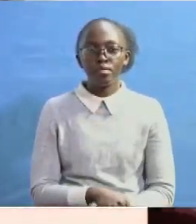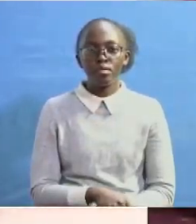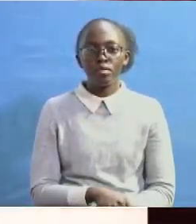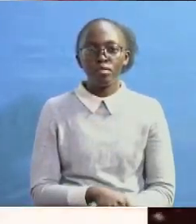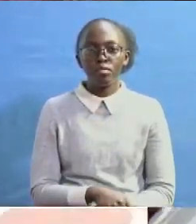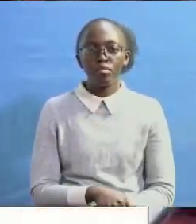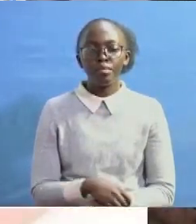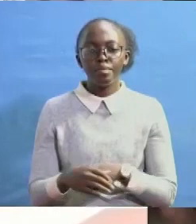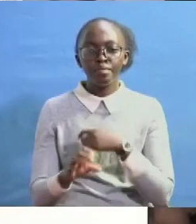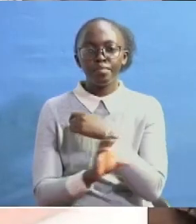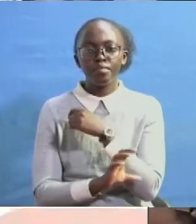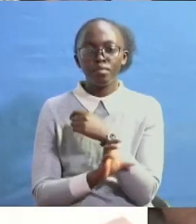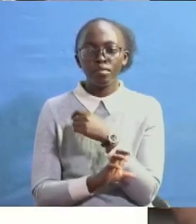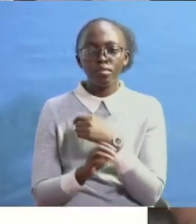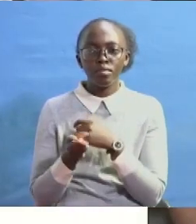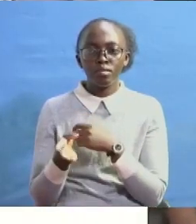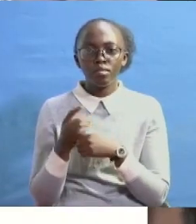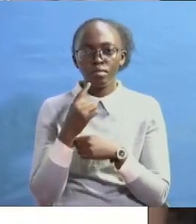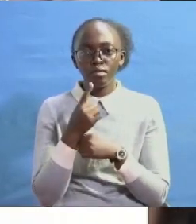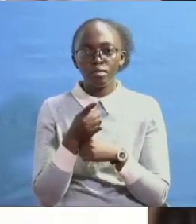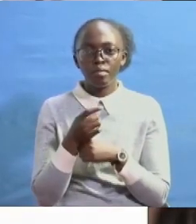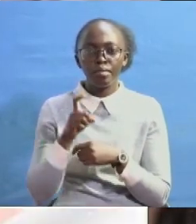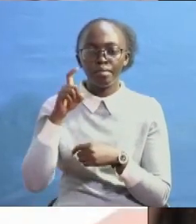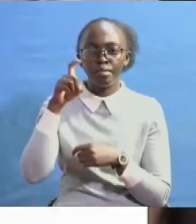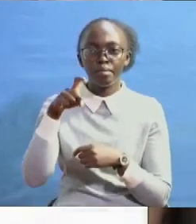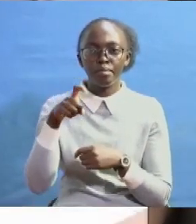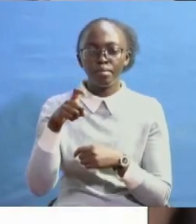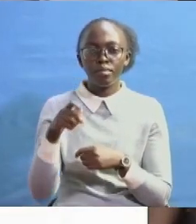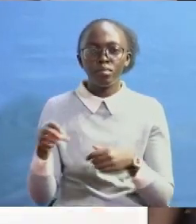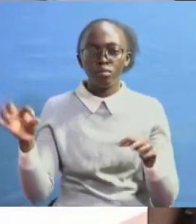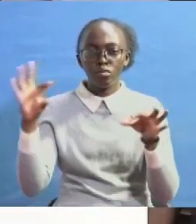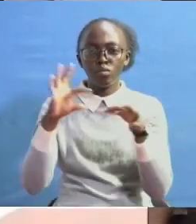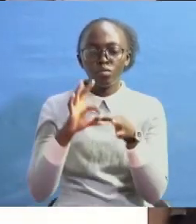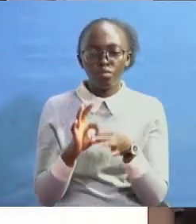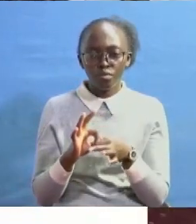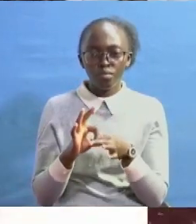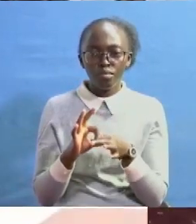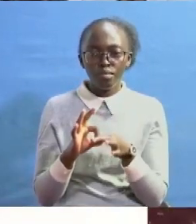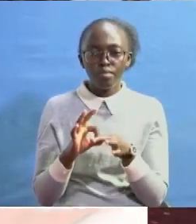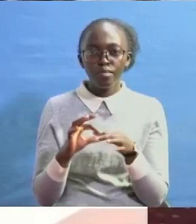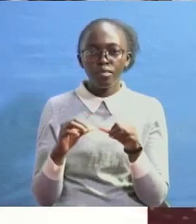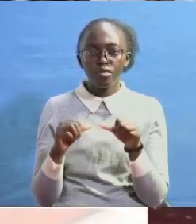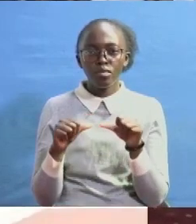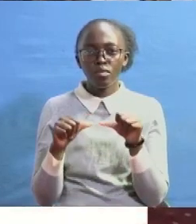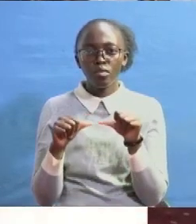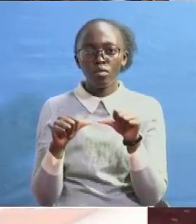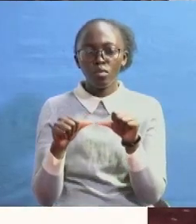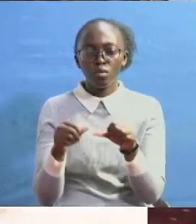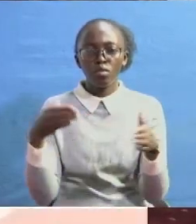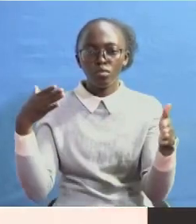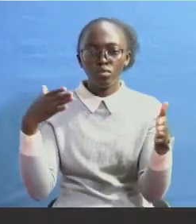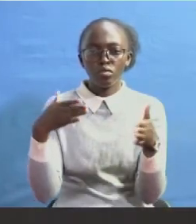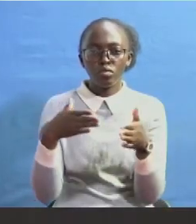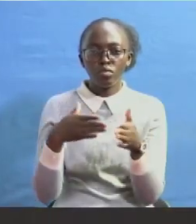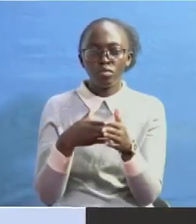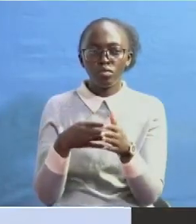ushindani wa kibiashara kwa kuunga mkono sekta binafsi kustawi badala ya kuendeleza ukiritimba kwa kuwapiga jeki wanabiashara